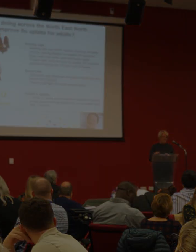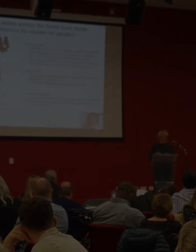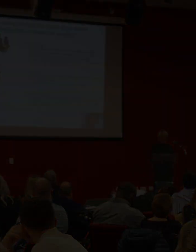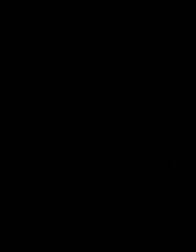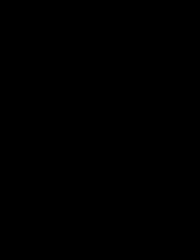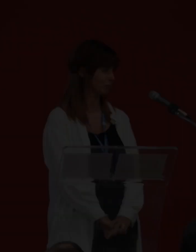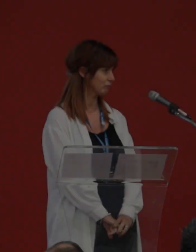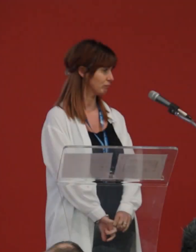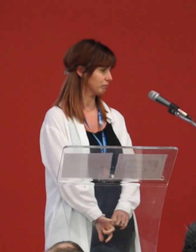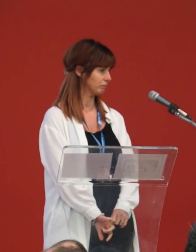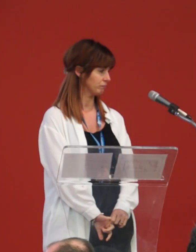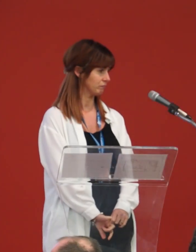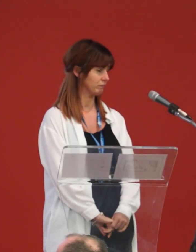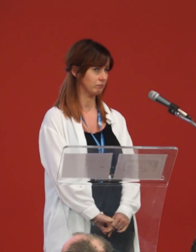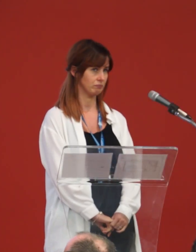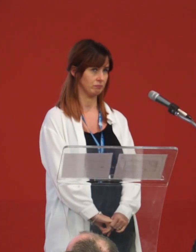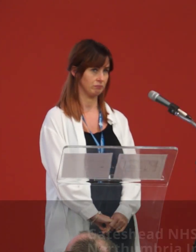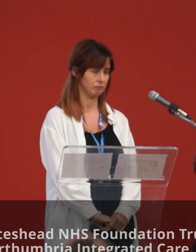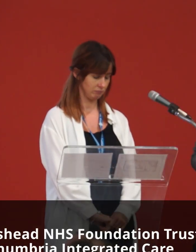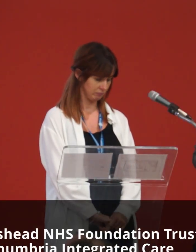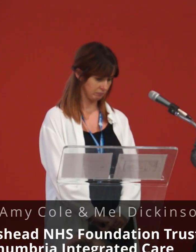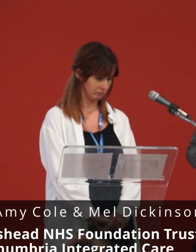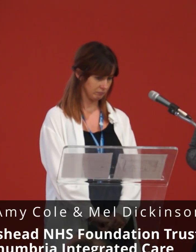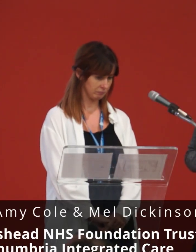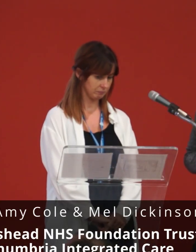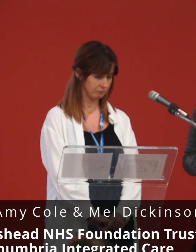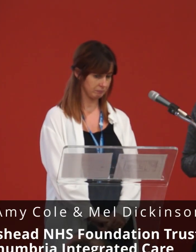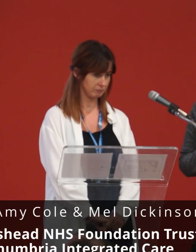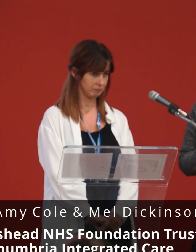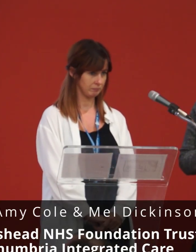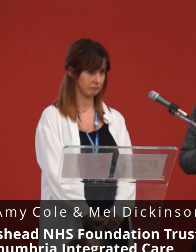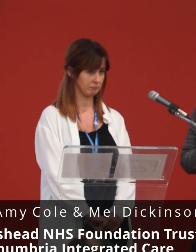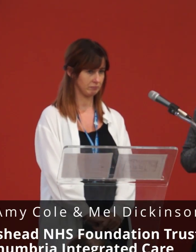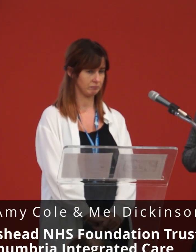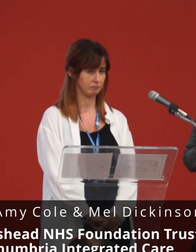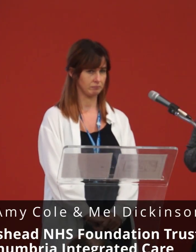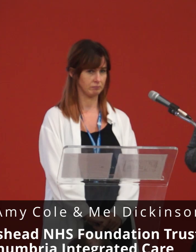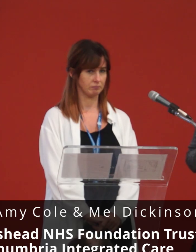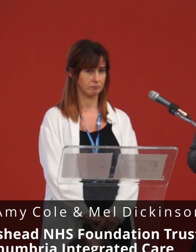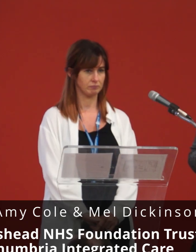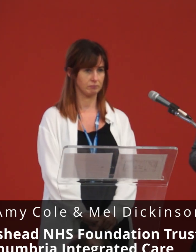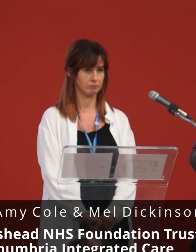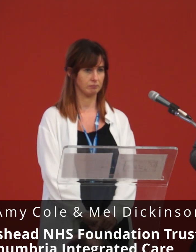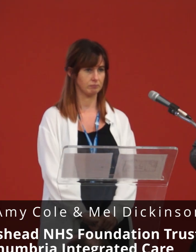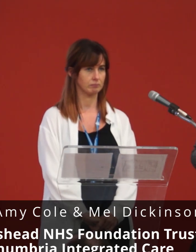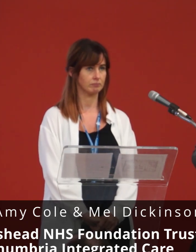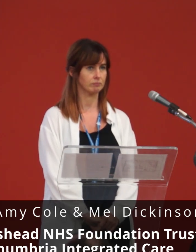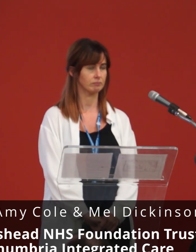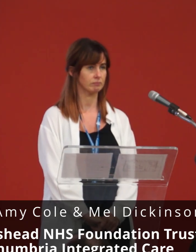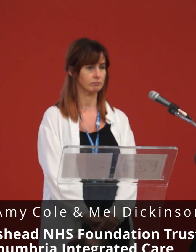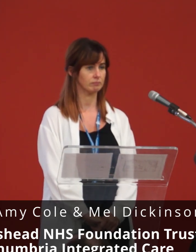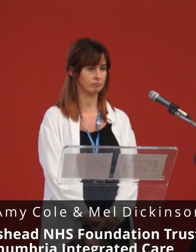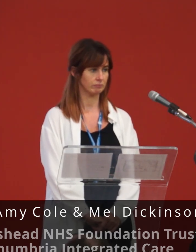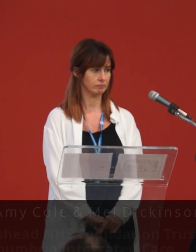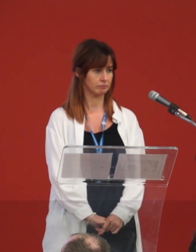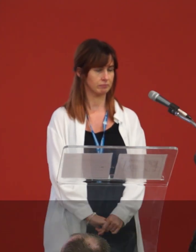flu. So I think that just to say that we really kind of promote hospital and health passports when our patients